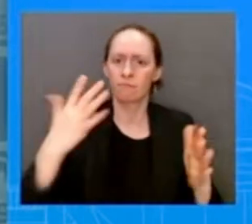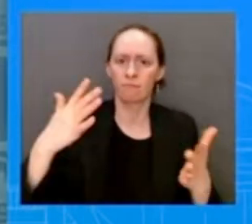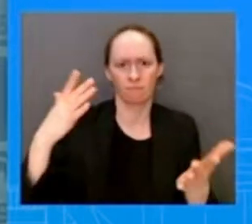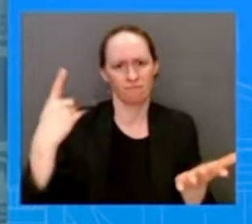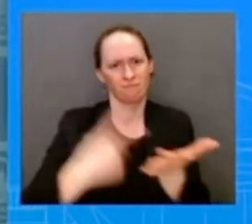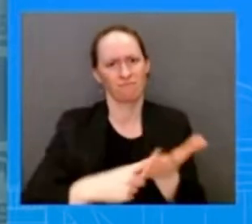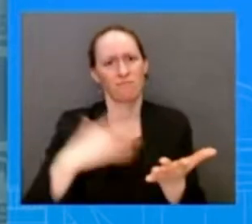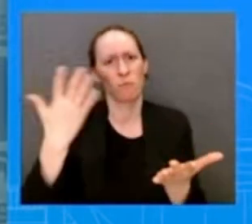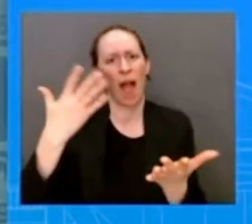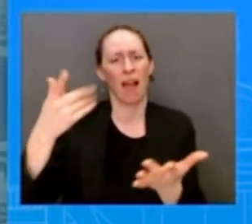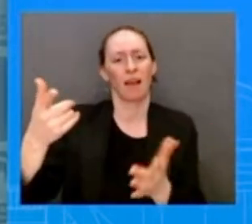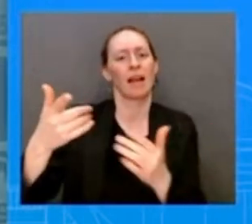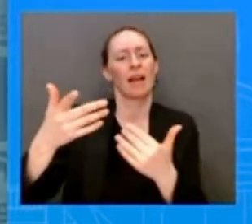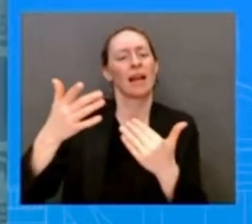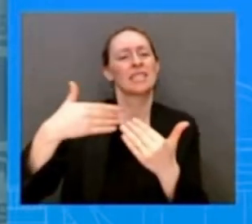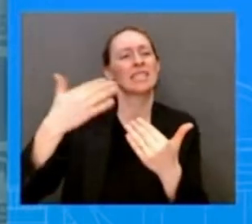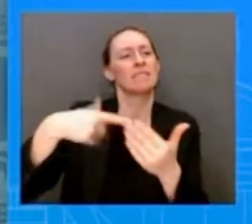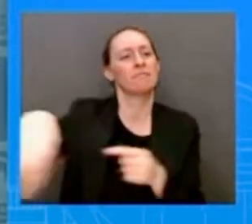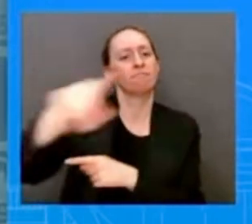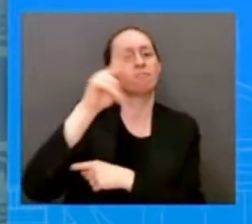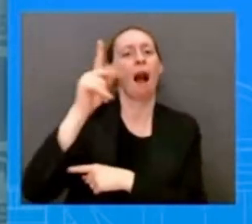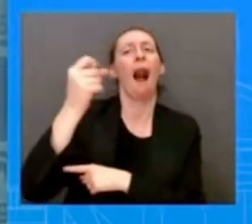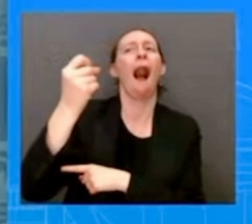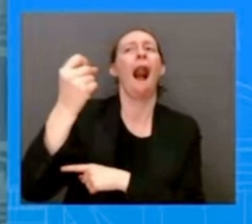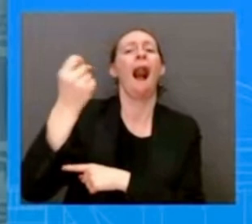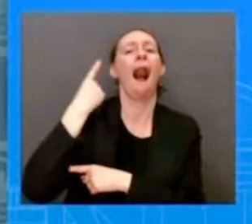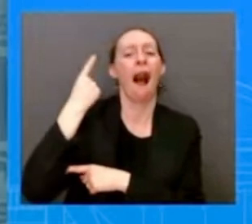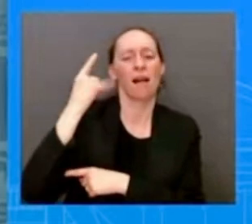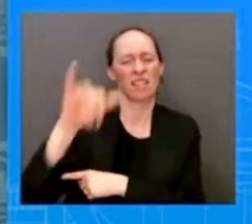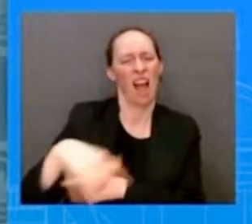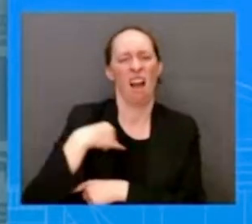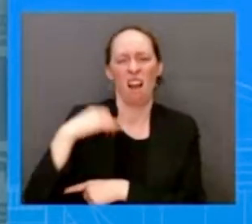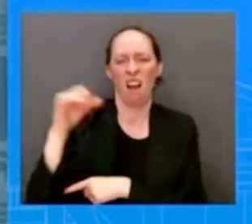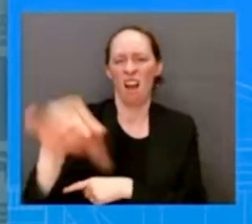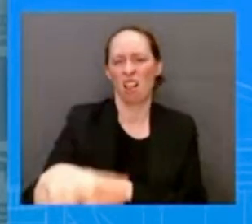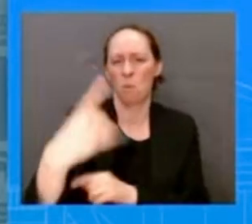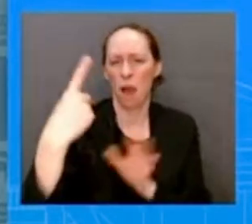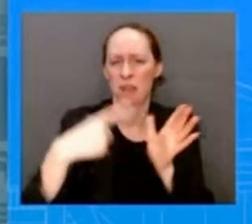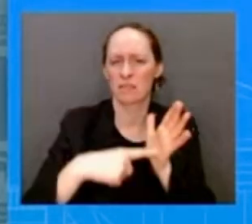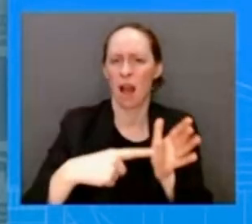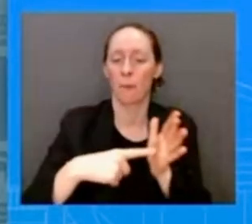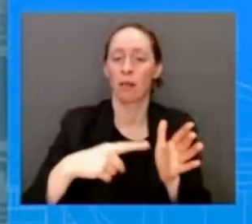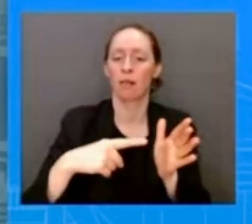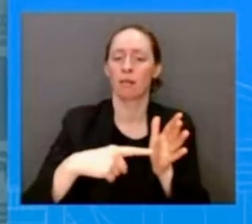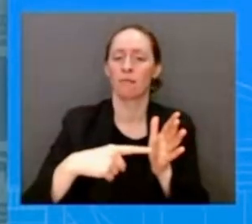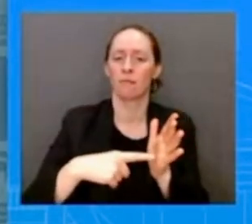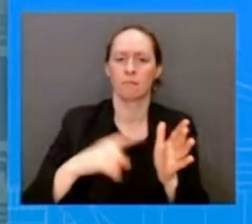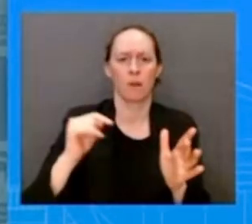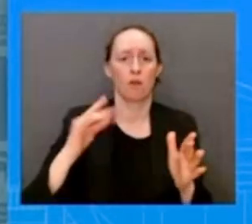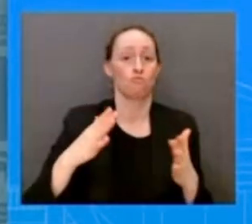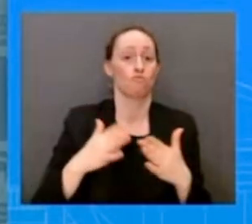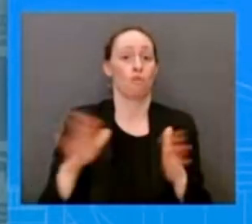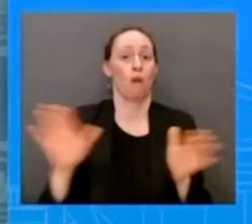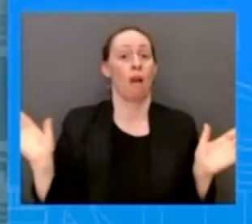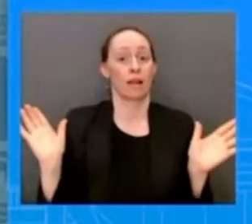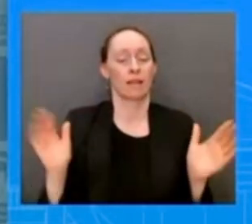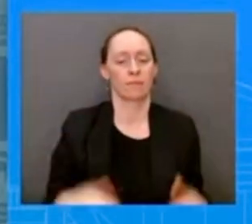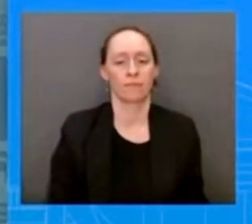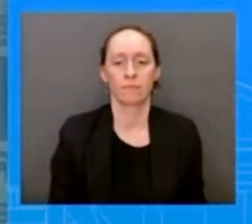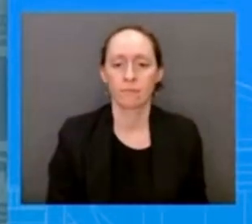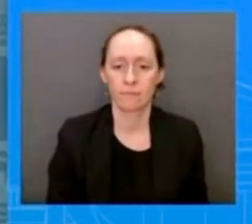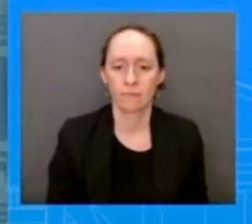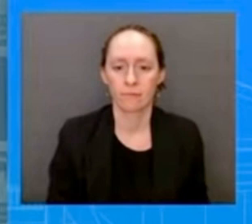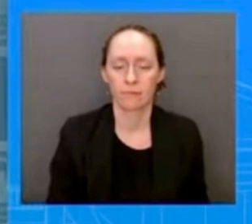So that's just an example that I used. But more broadly, this is a president who has led on making sure, putting